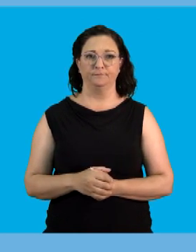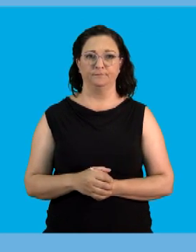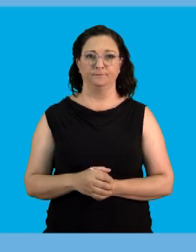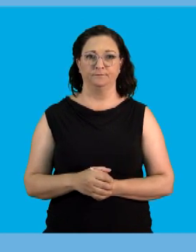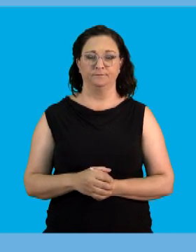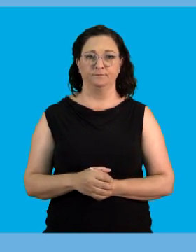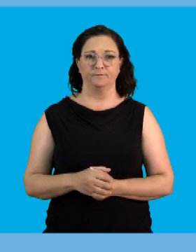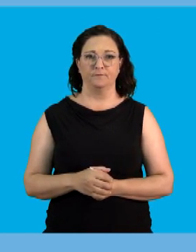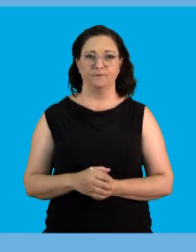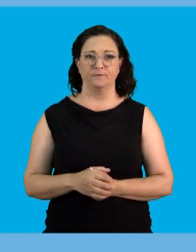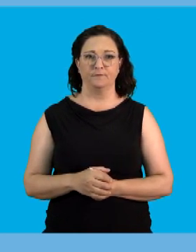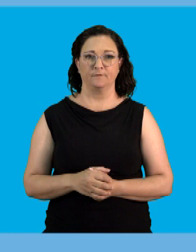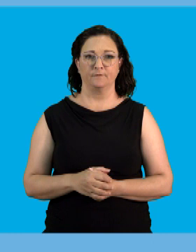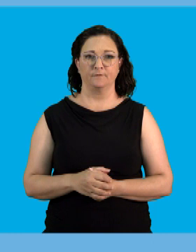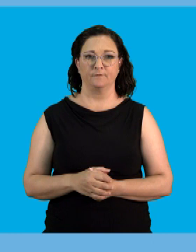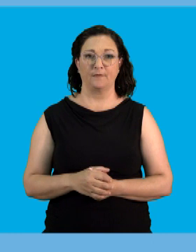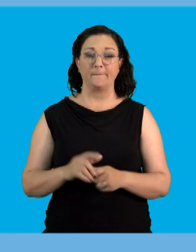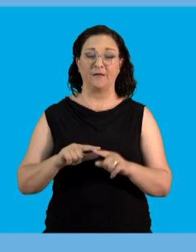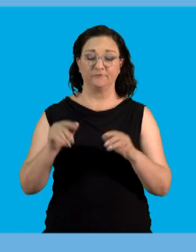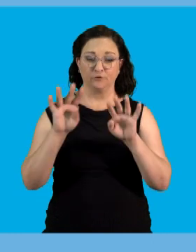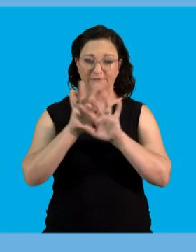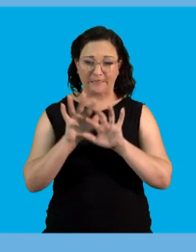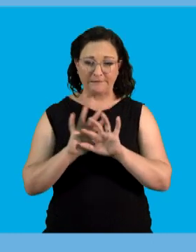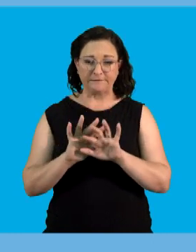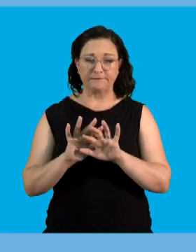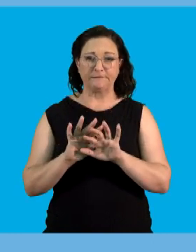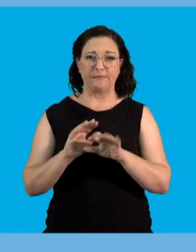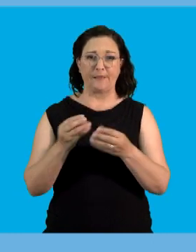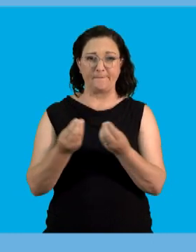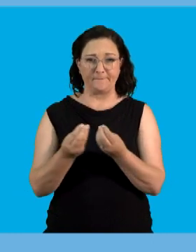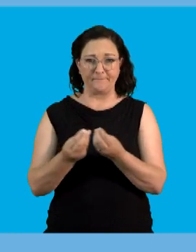order. So hence we're saying that the shape or the particles making up the gas